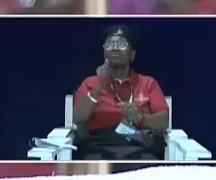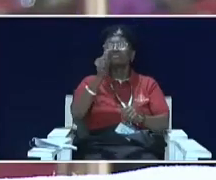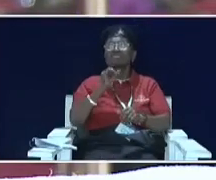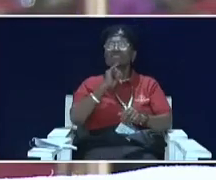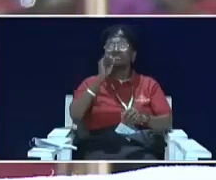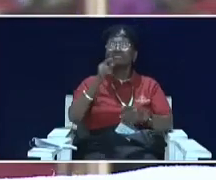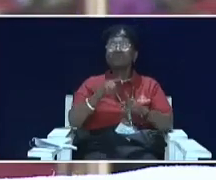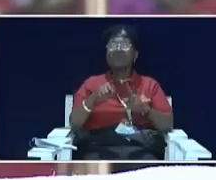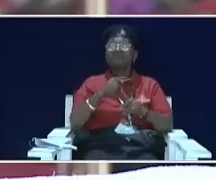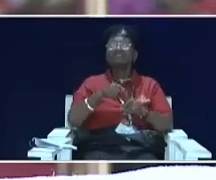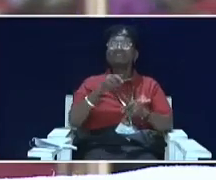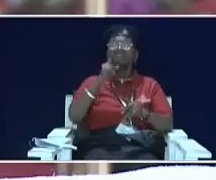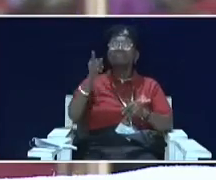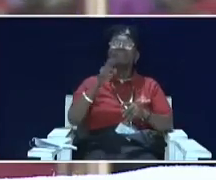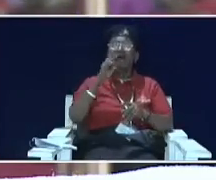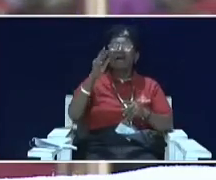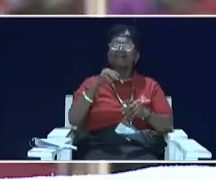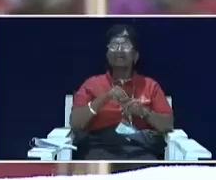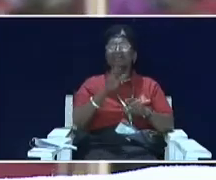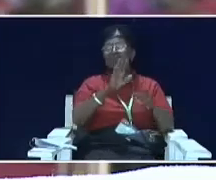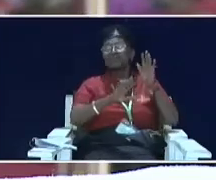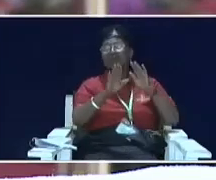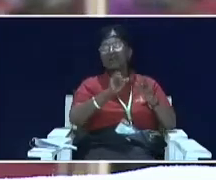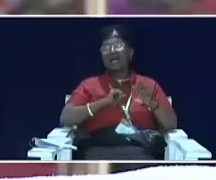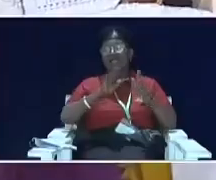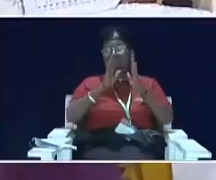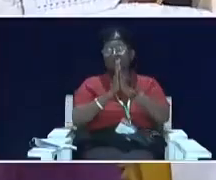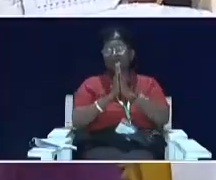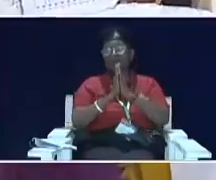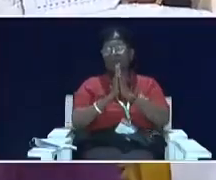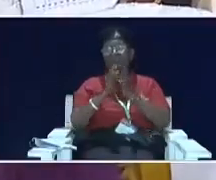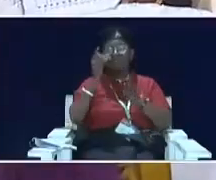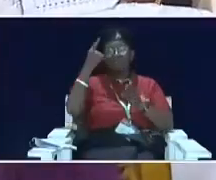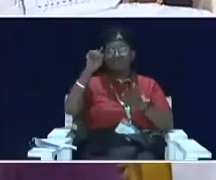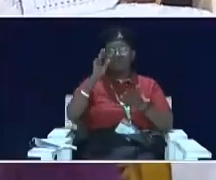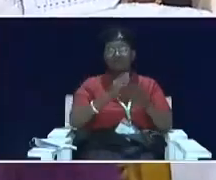I'm praying for someone here tonight, the fire will fall.